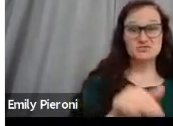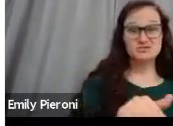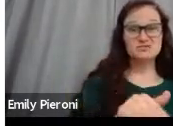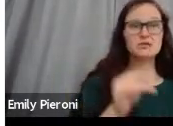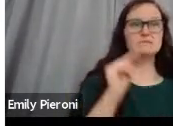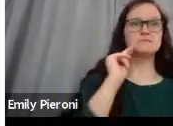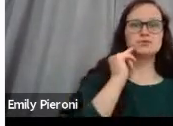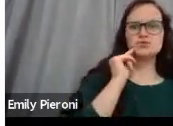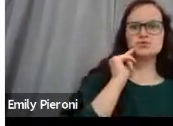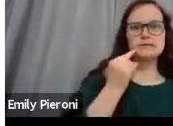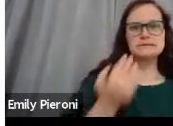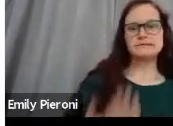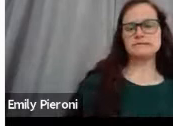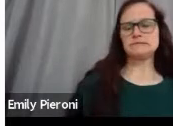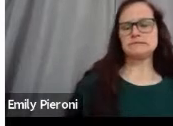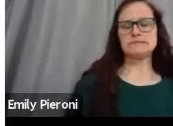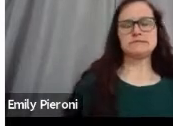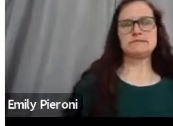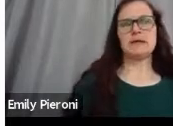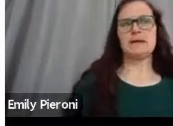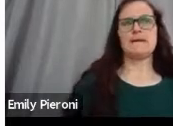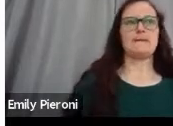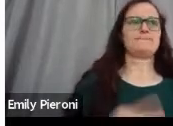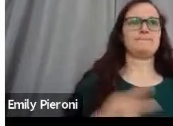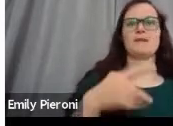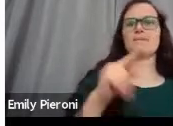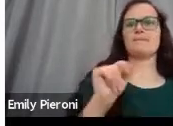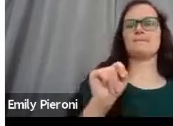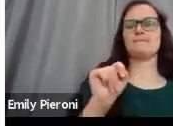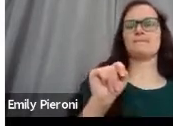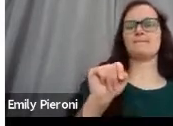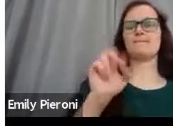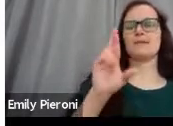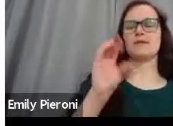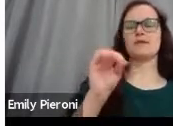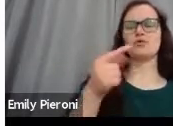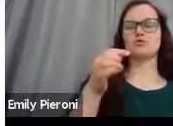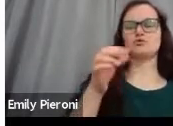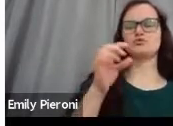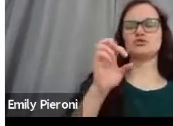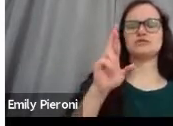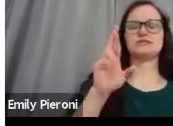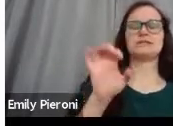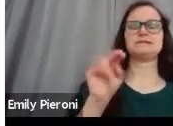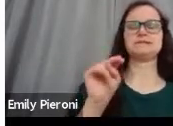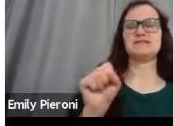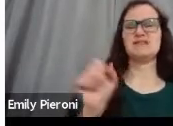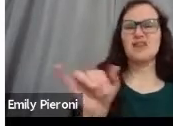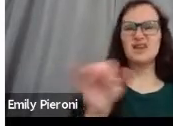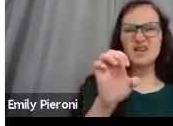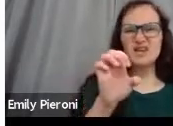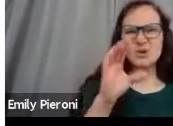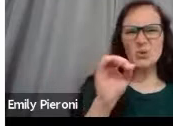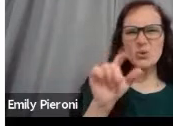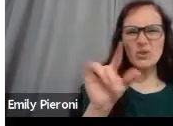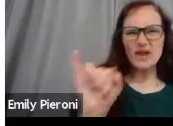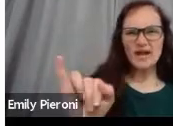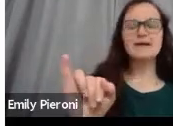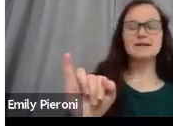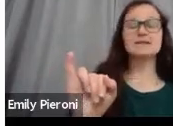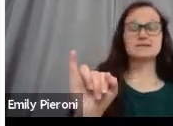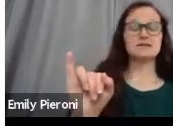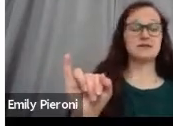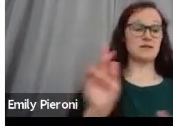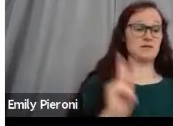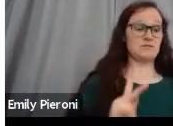nutrients, waterborne pathogens like E. coli. All of these impact the people who are living in the watershed and the